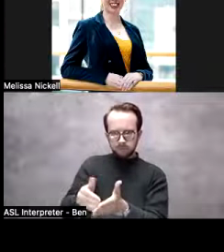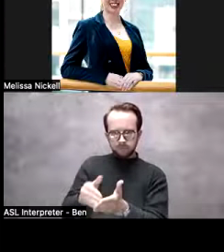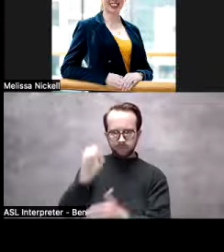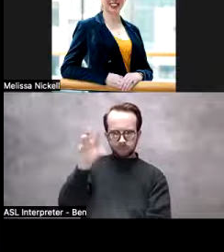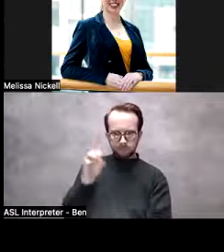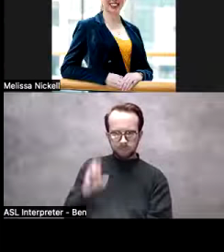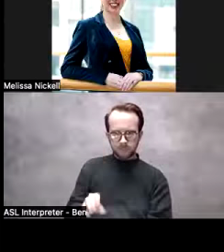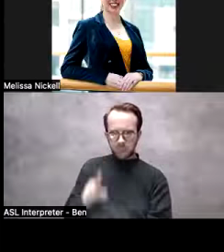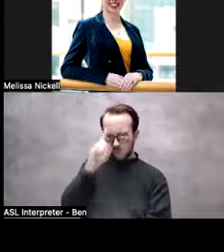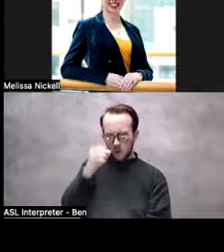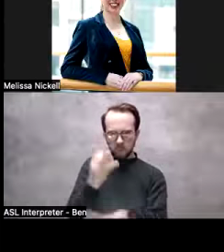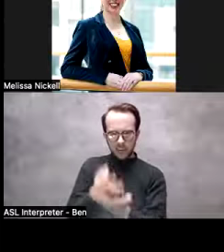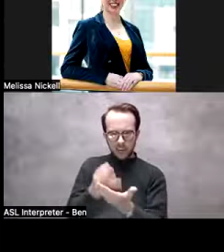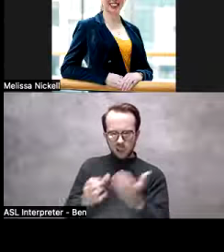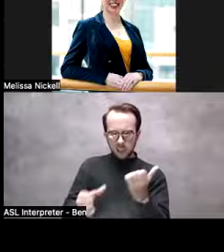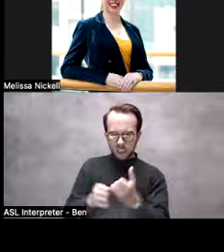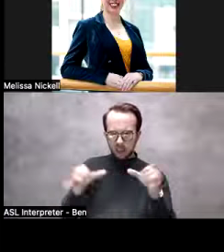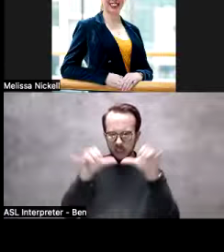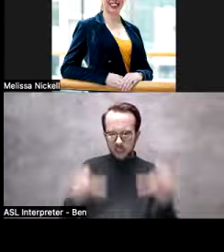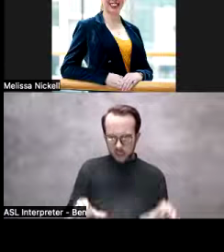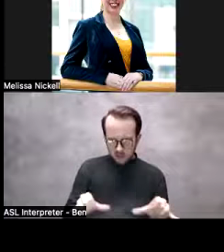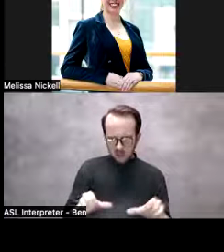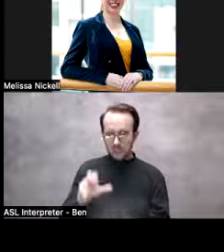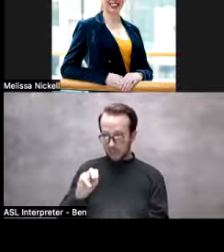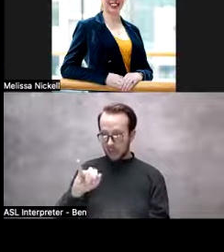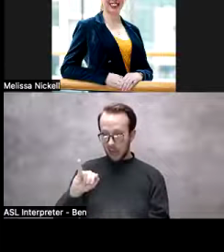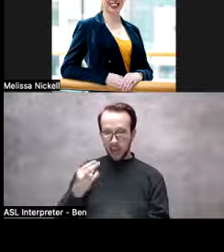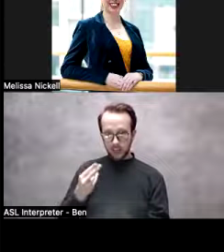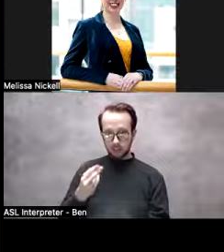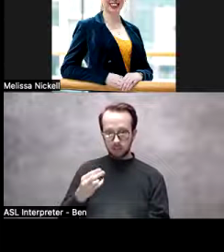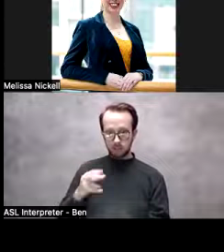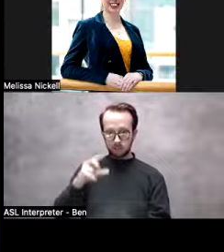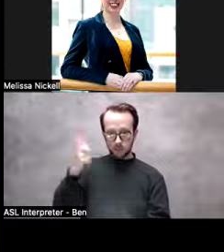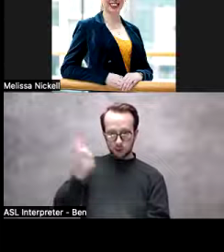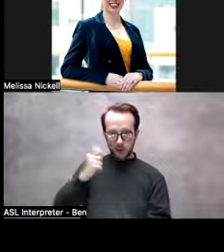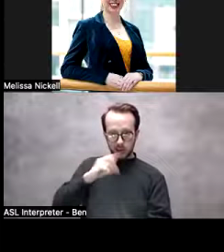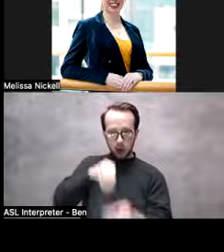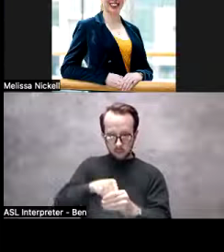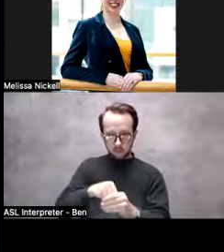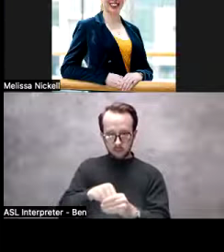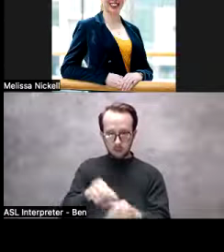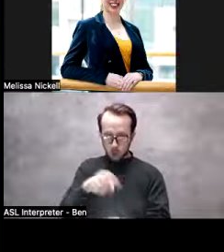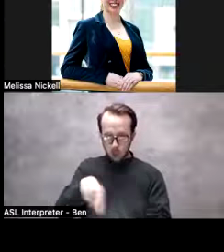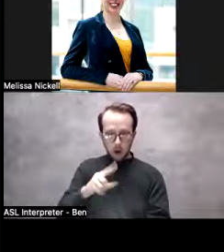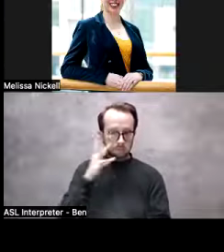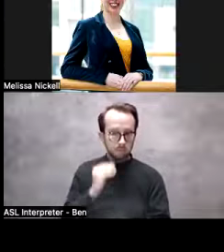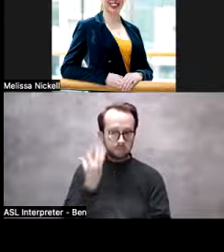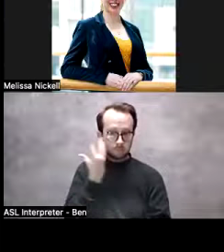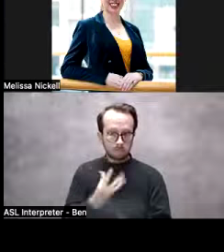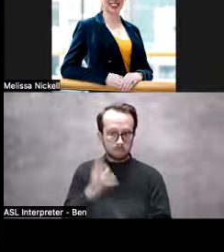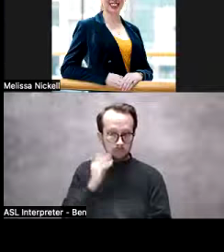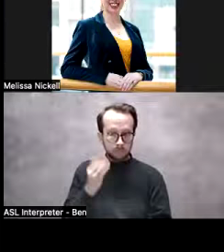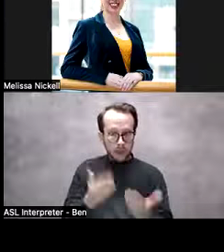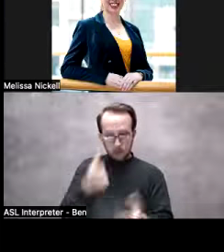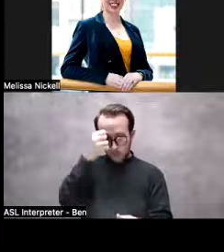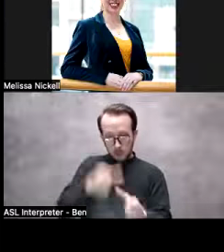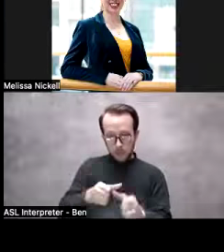financial assistance programs, such as NIH grants. Those of you who've been doing this for a while may remember the term FOA,